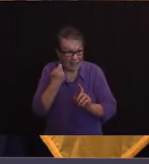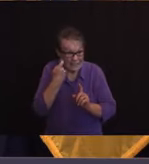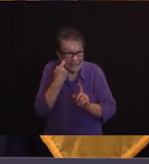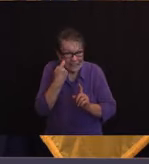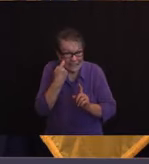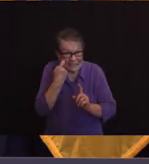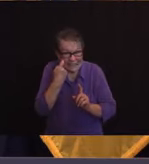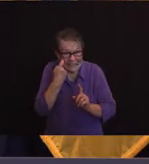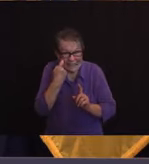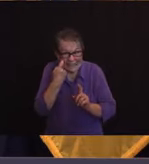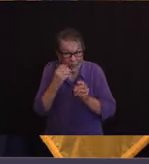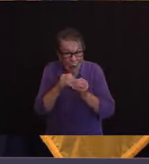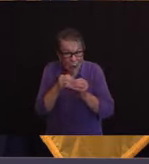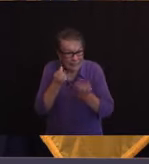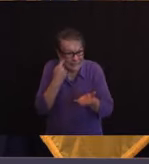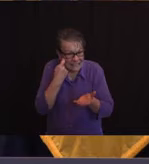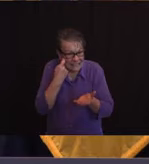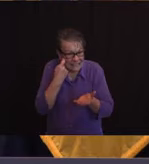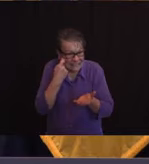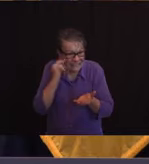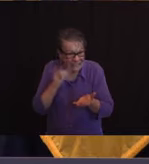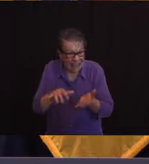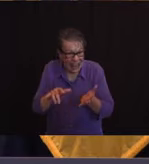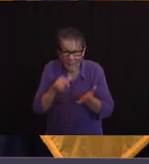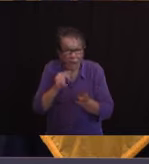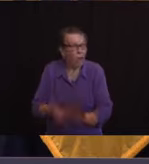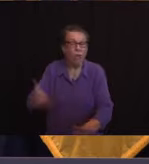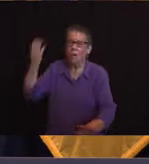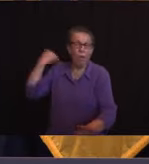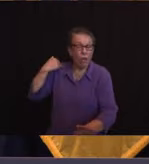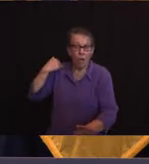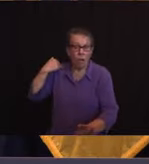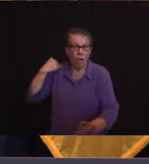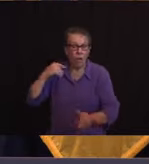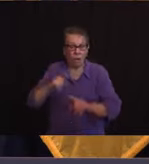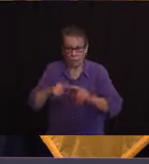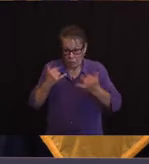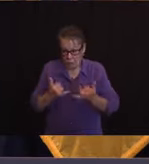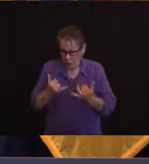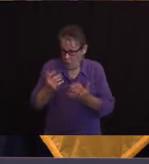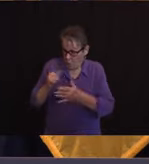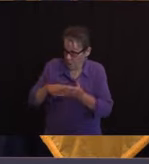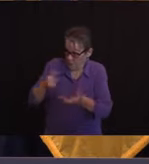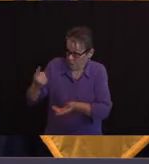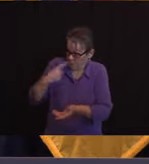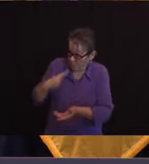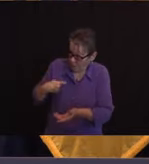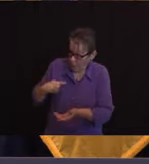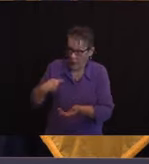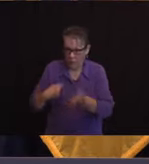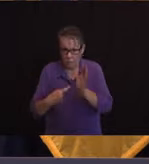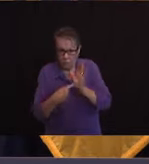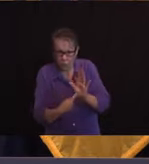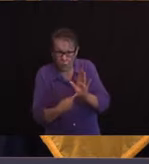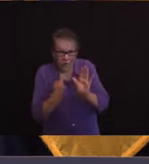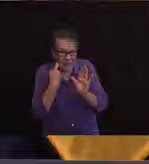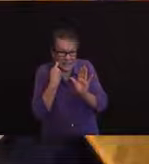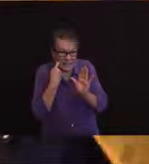why you're reflecting forward and backward to get the epidemiological curves and understanding. Ed, am I right on